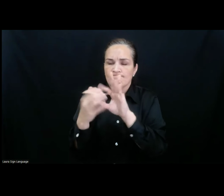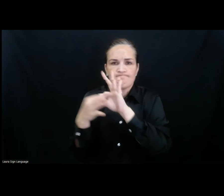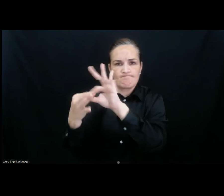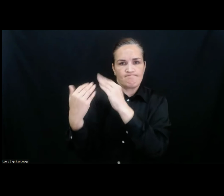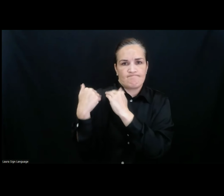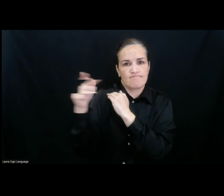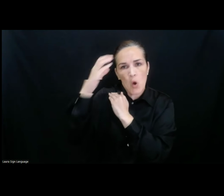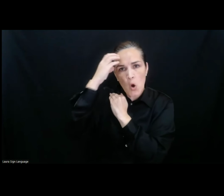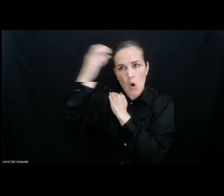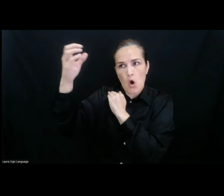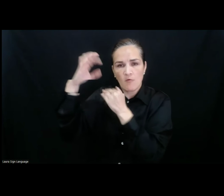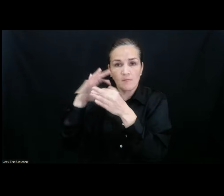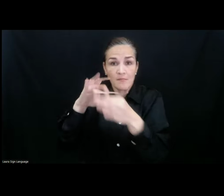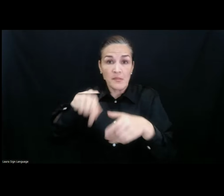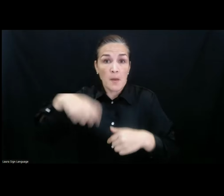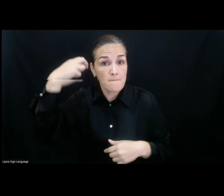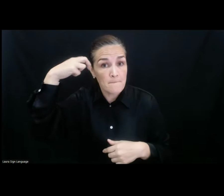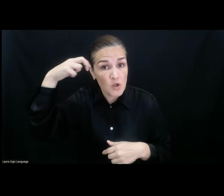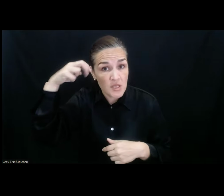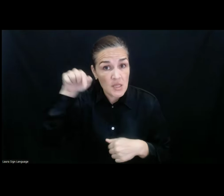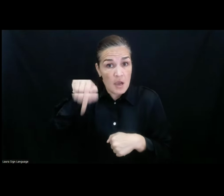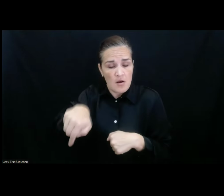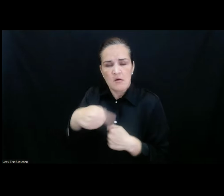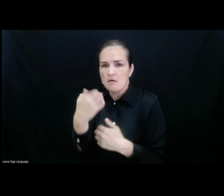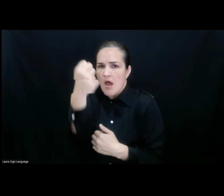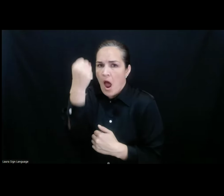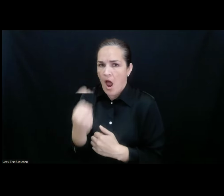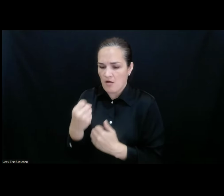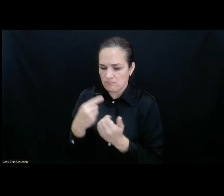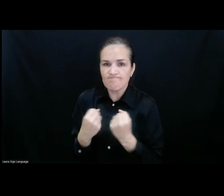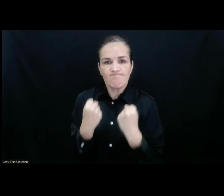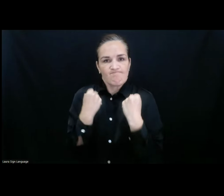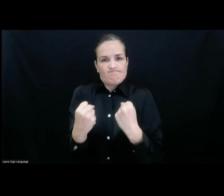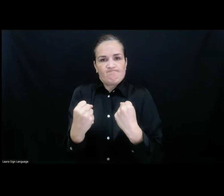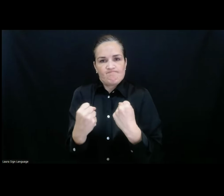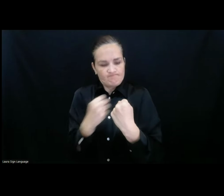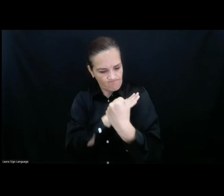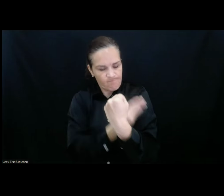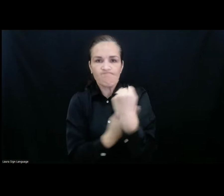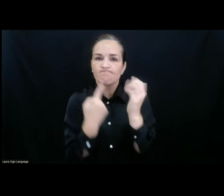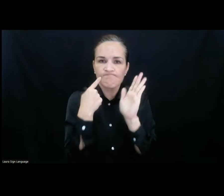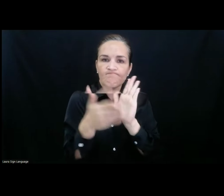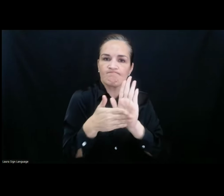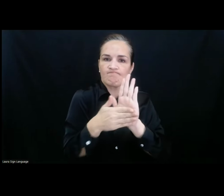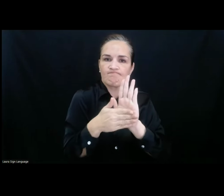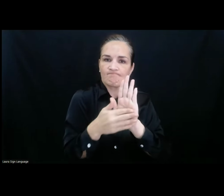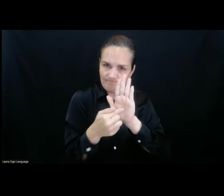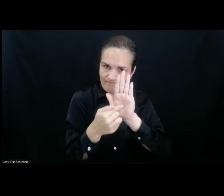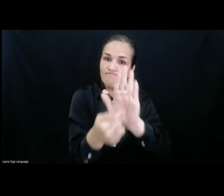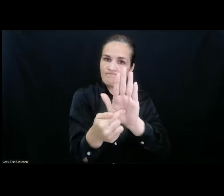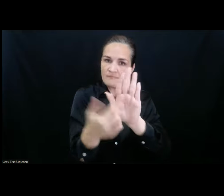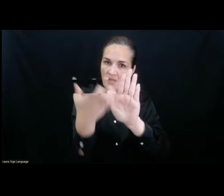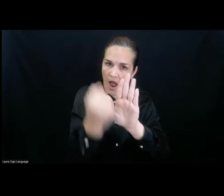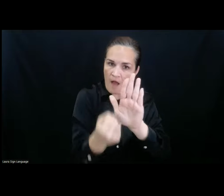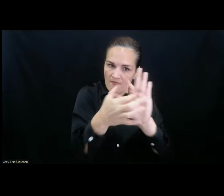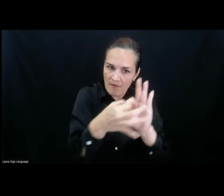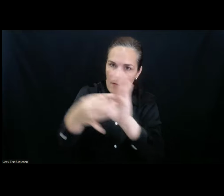would say that Montenegro has laid down a strong, evidence-based and